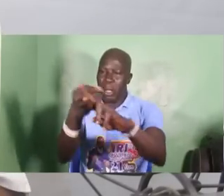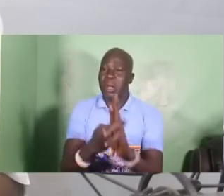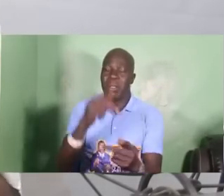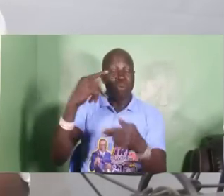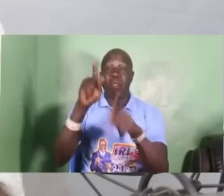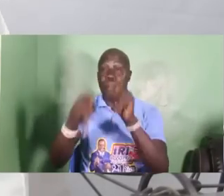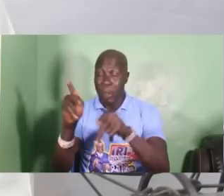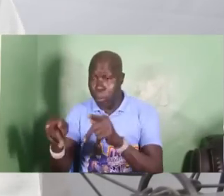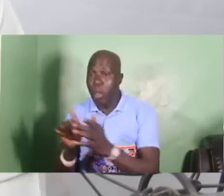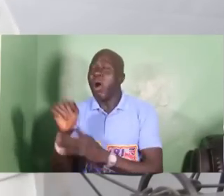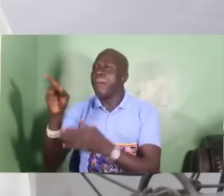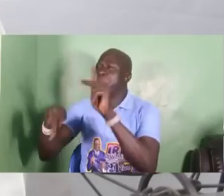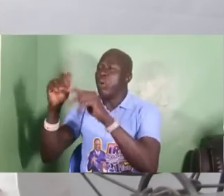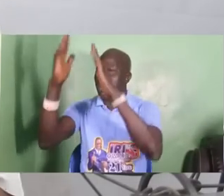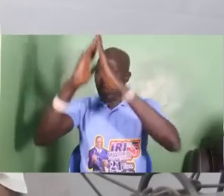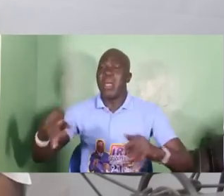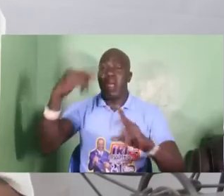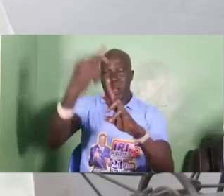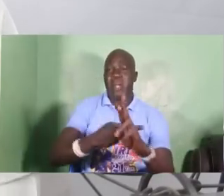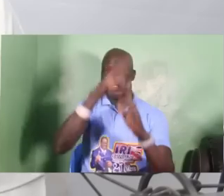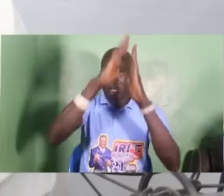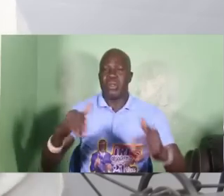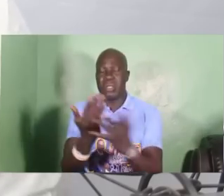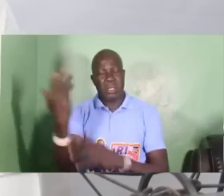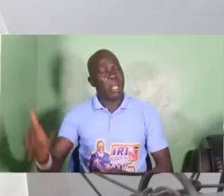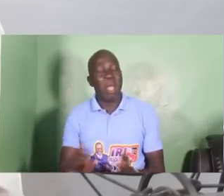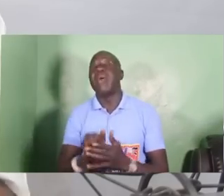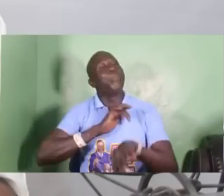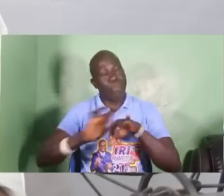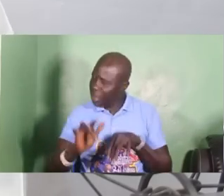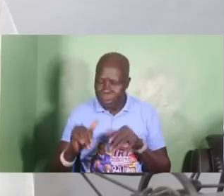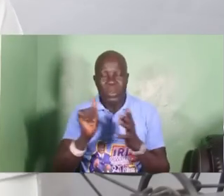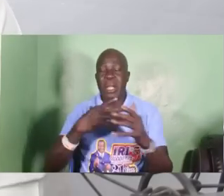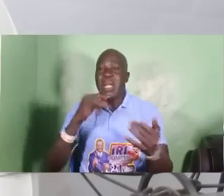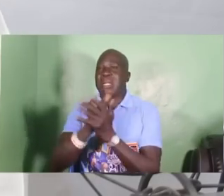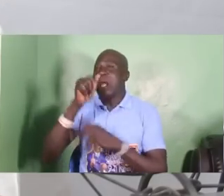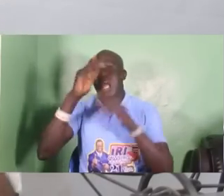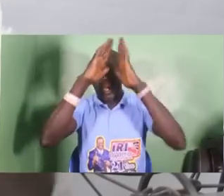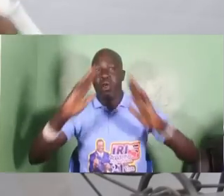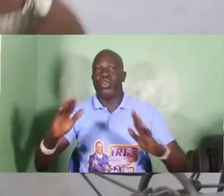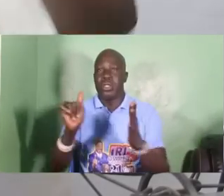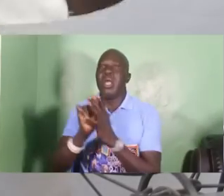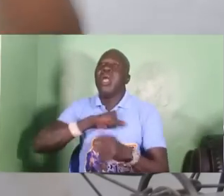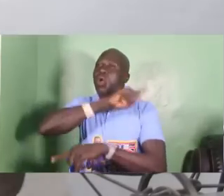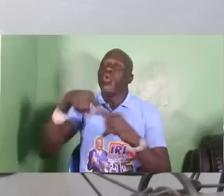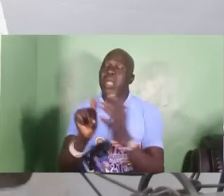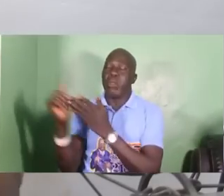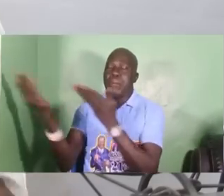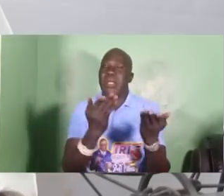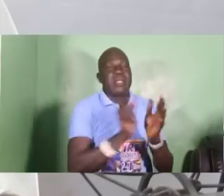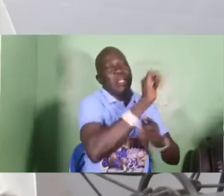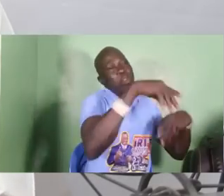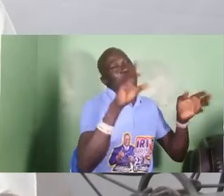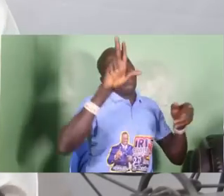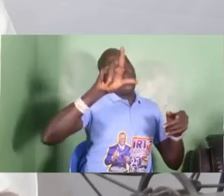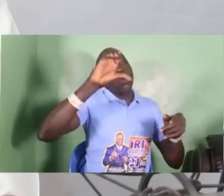for people, anyone that ever kind of house, what a pity. That kind of house, you will see